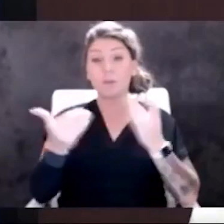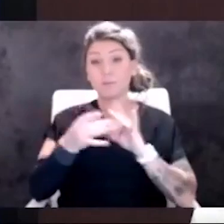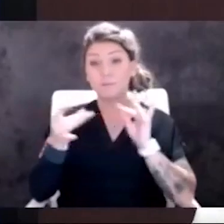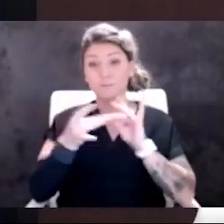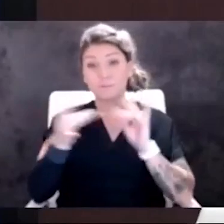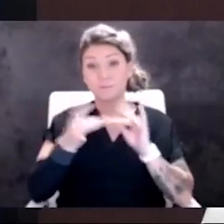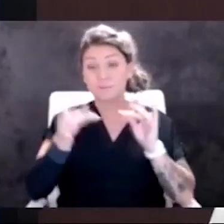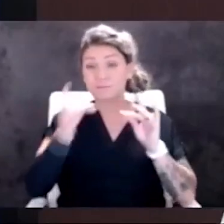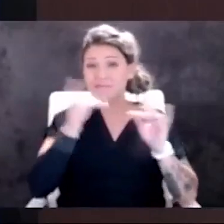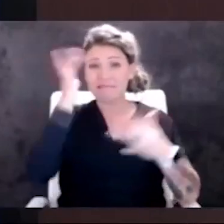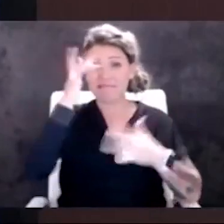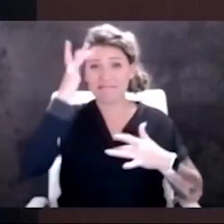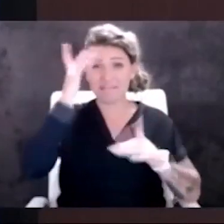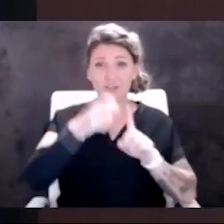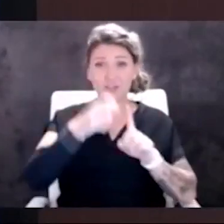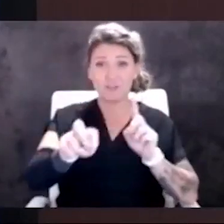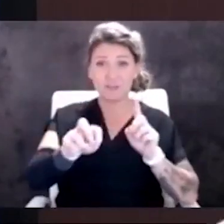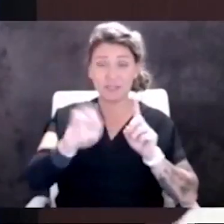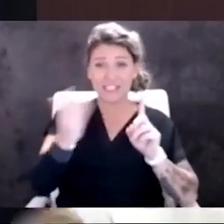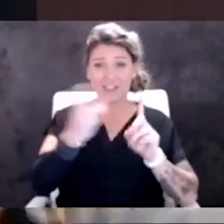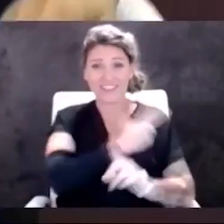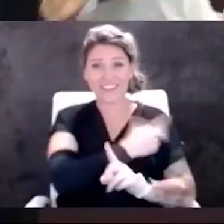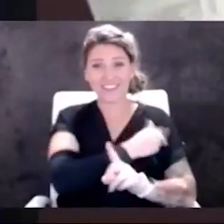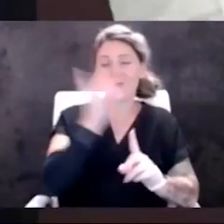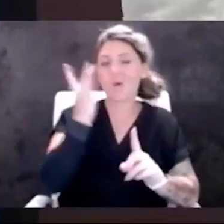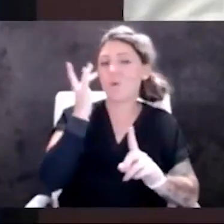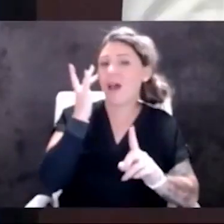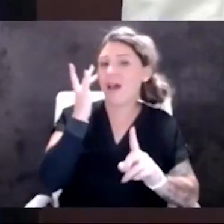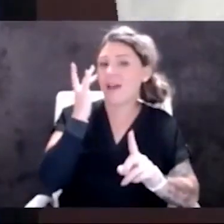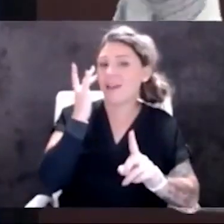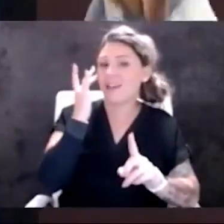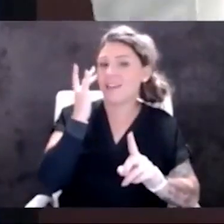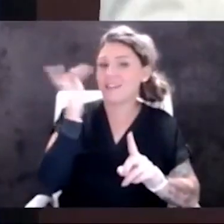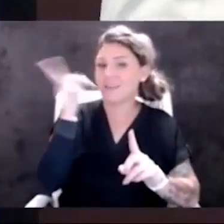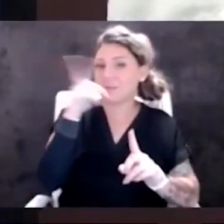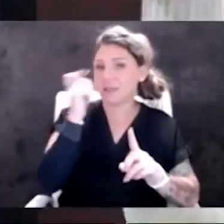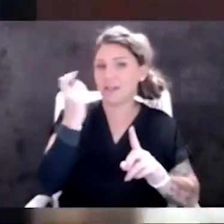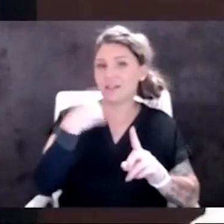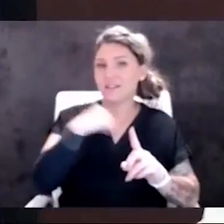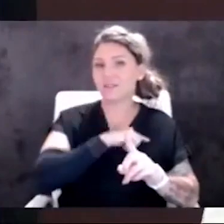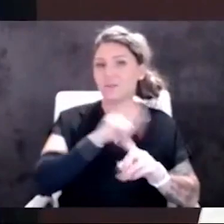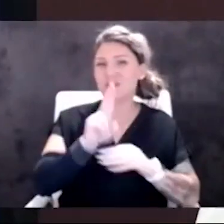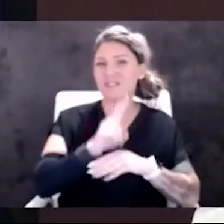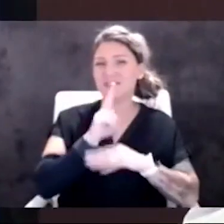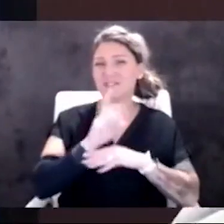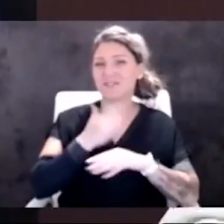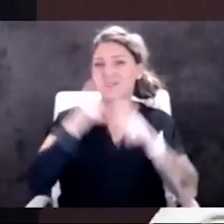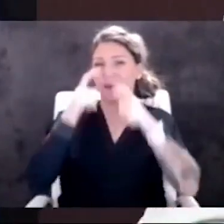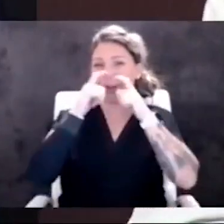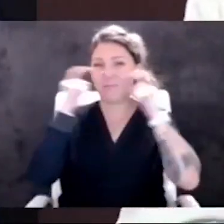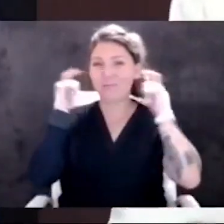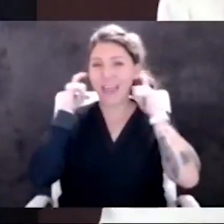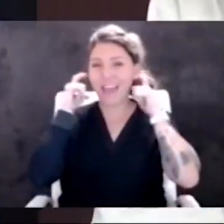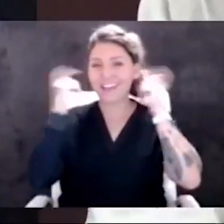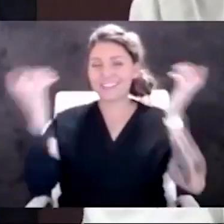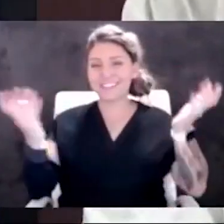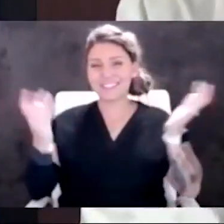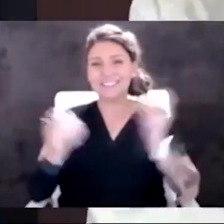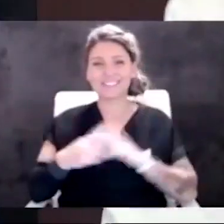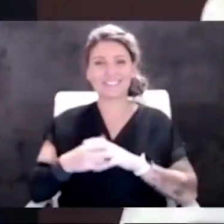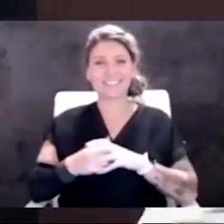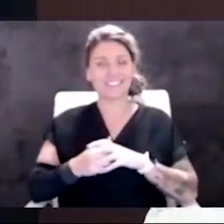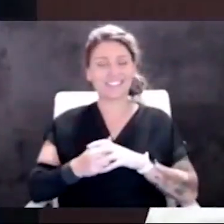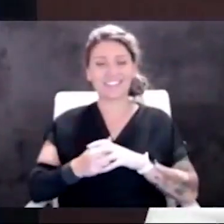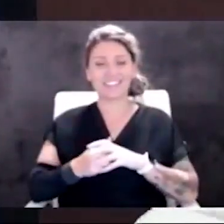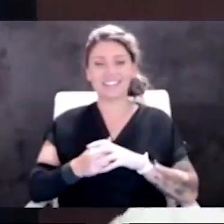in the hospital. Why do we not have disease transmission in the hospital? Because we wear our mask. And that's the part that gets me all the time.